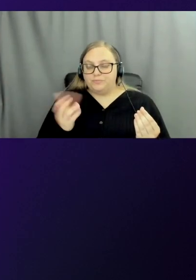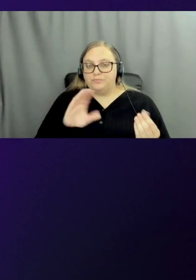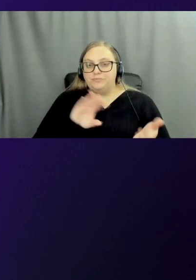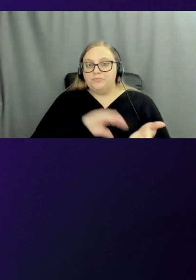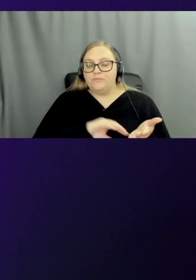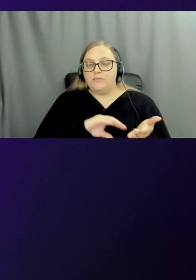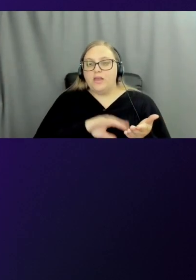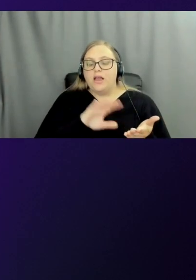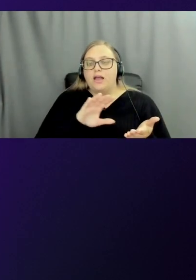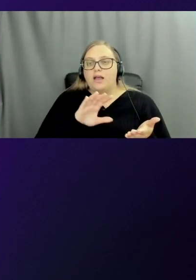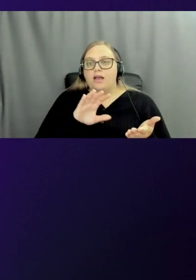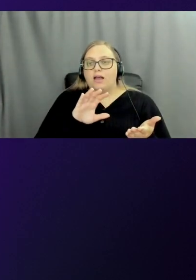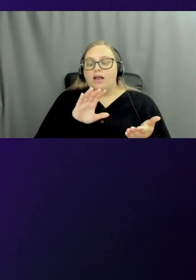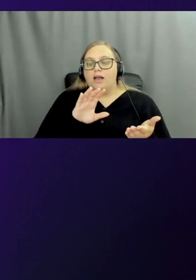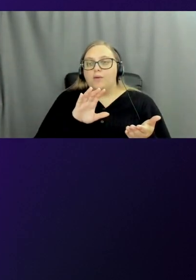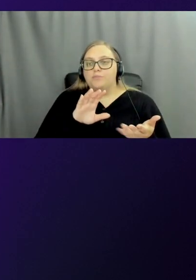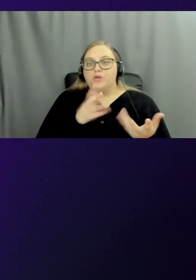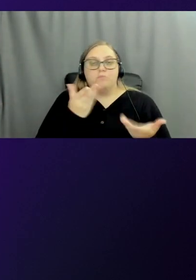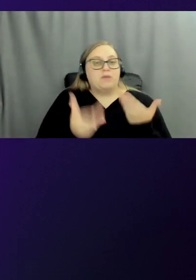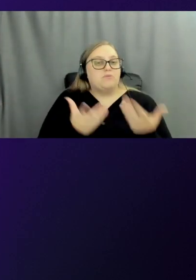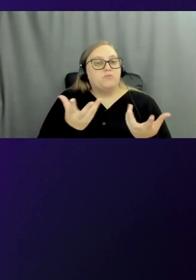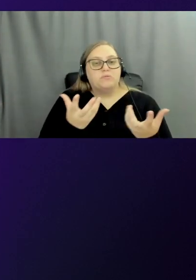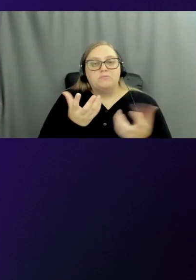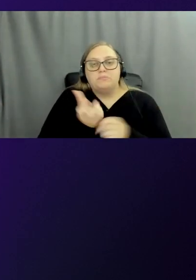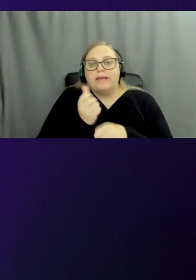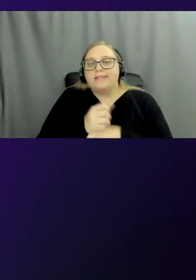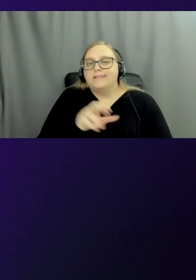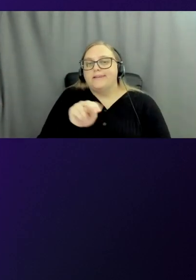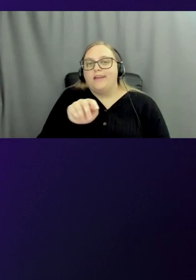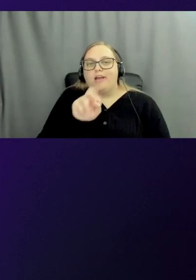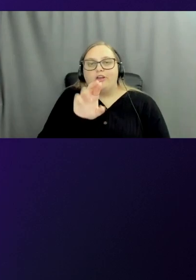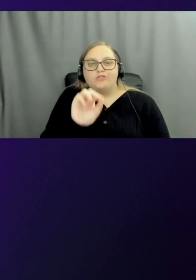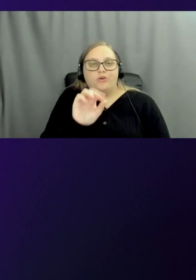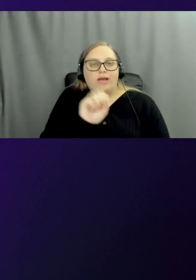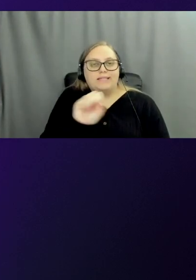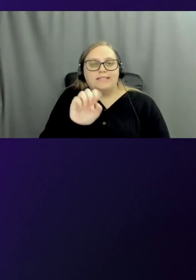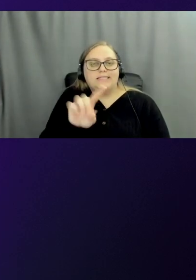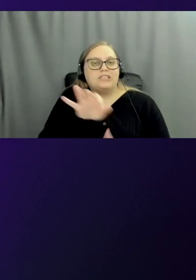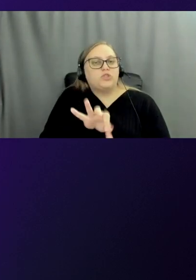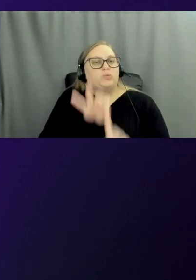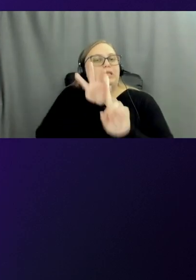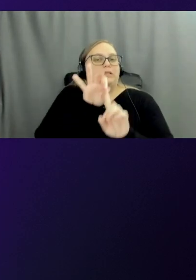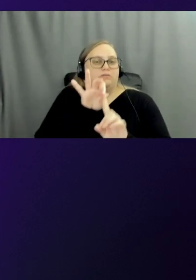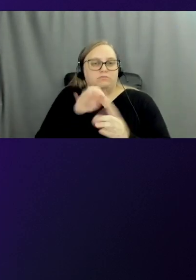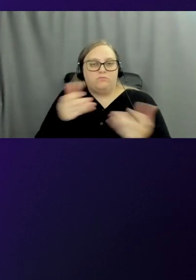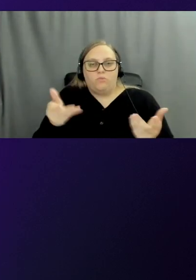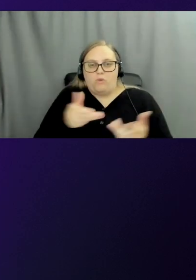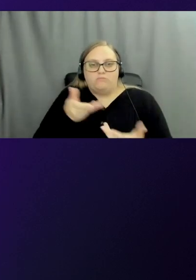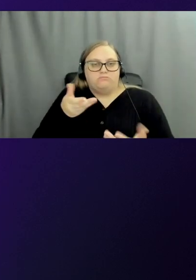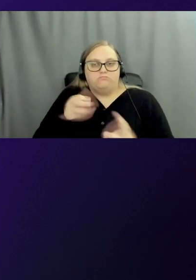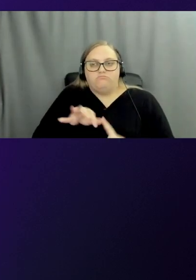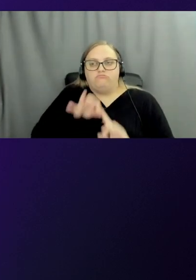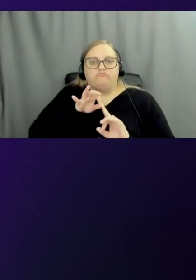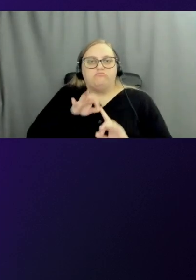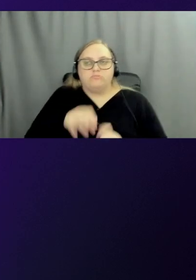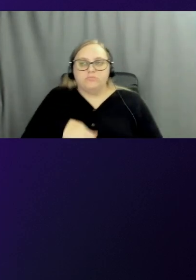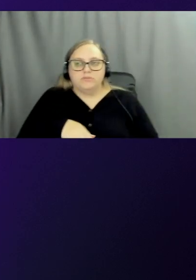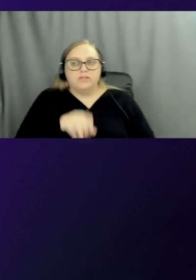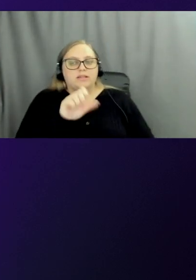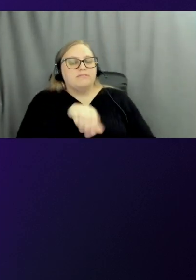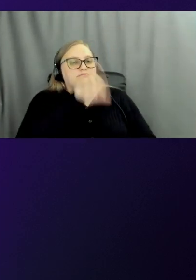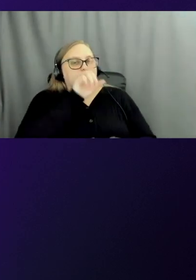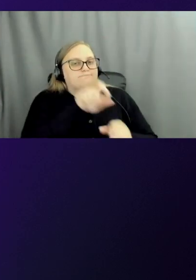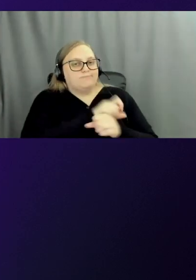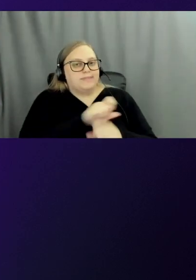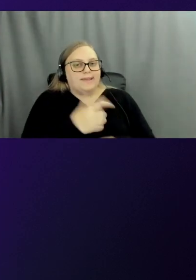maybe what makes Nitro SSDs unique, and what is the AWS IP here, Reena? Absolutely, and as I said